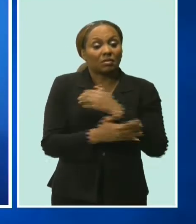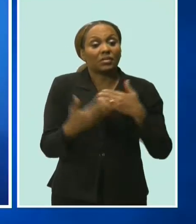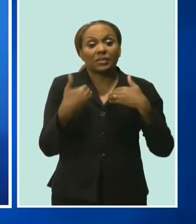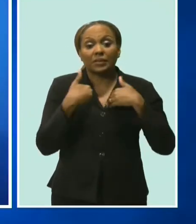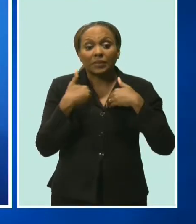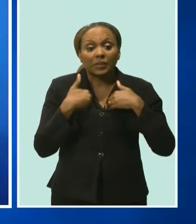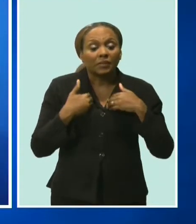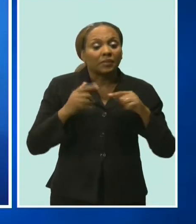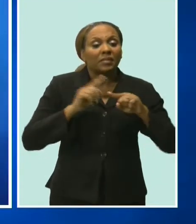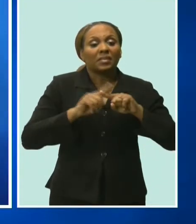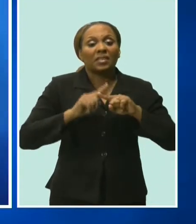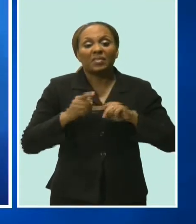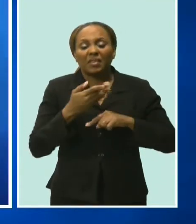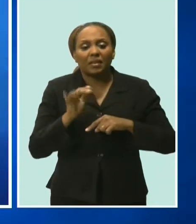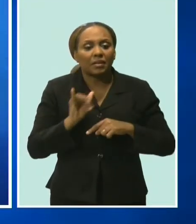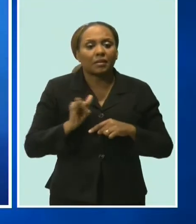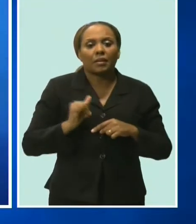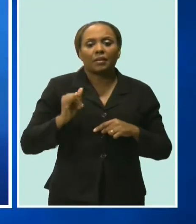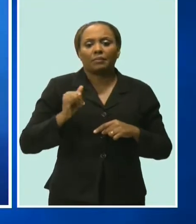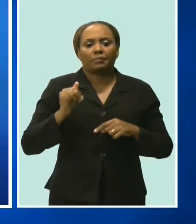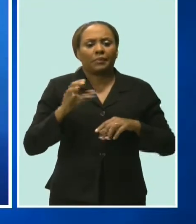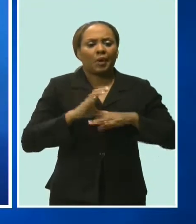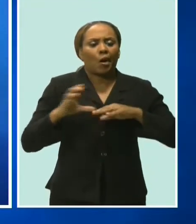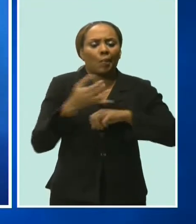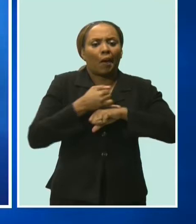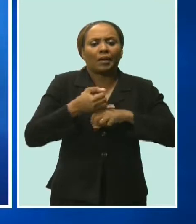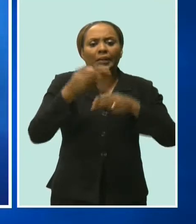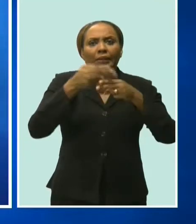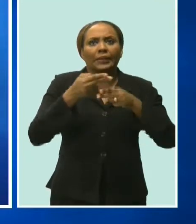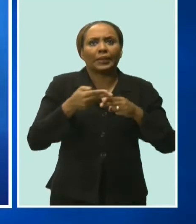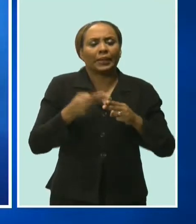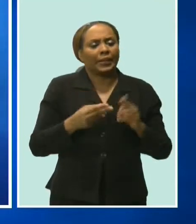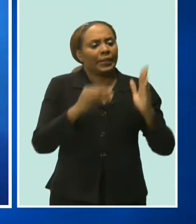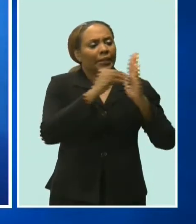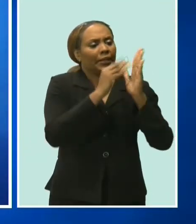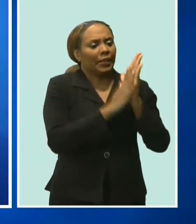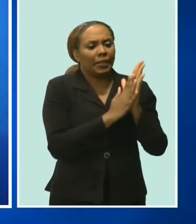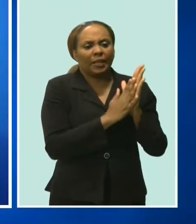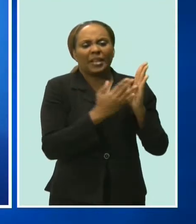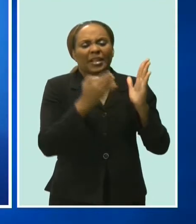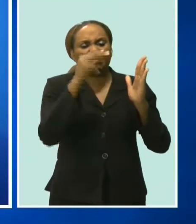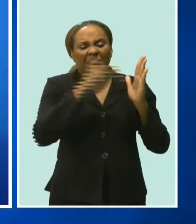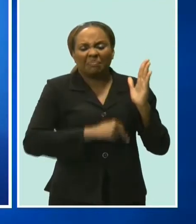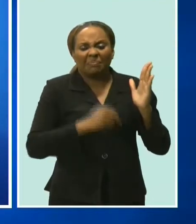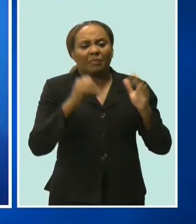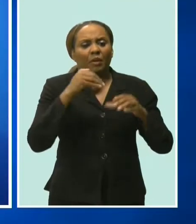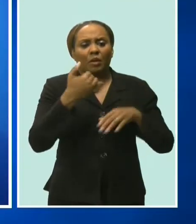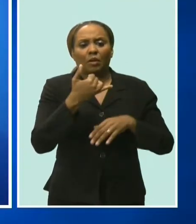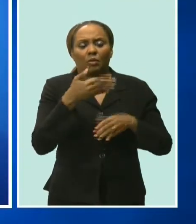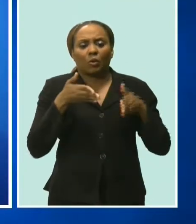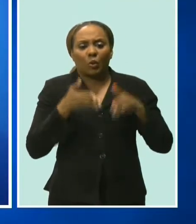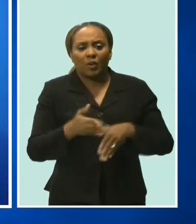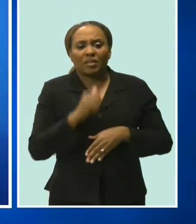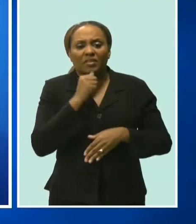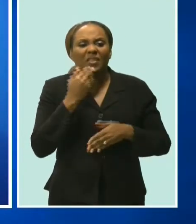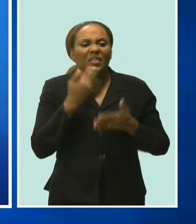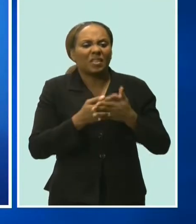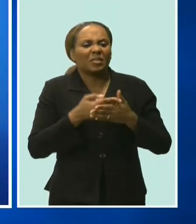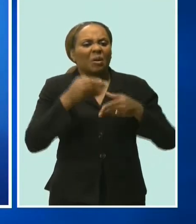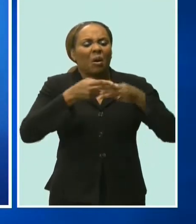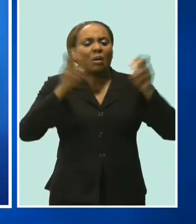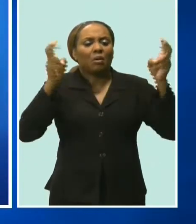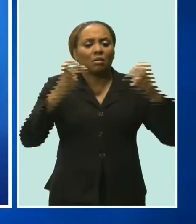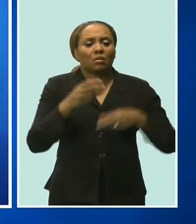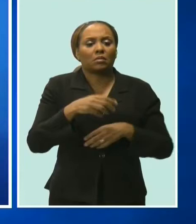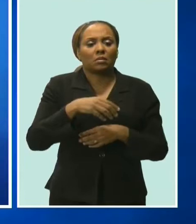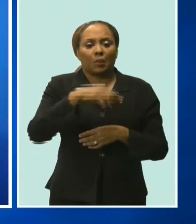other countries for tax or other purposes. It's the use of this kind of language that associates negative with black and